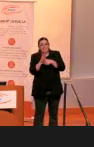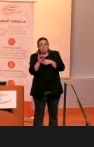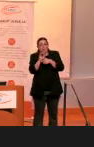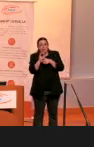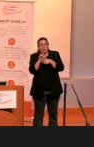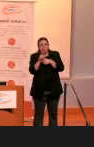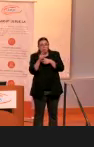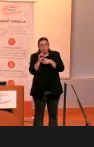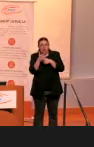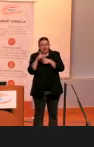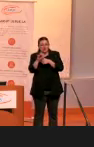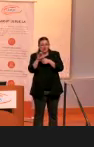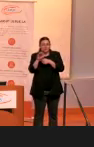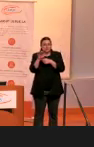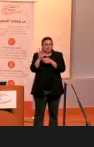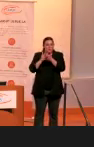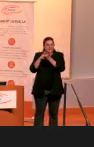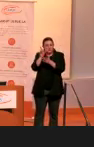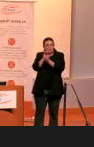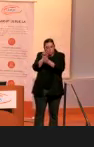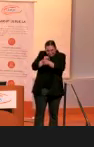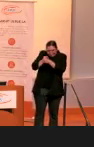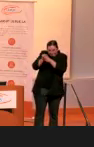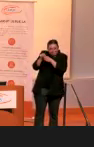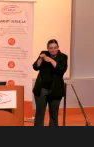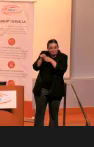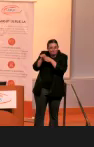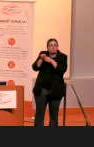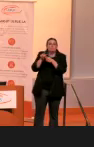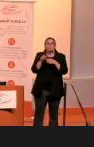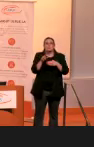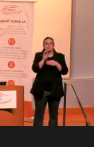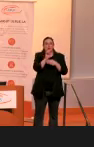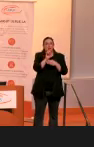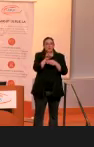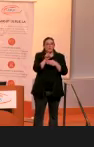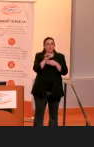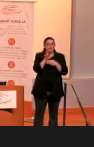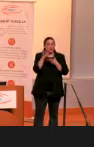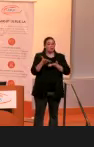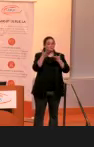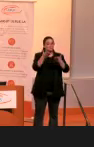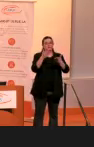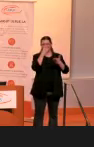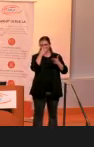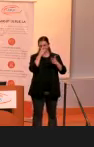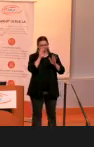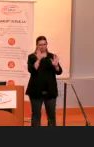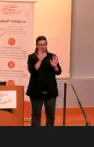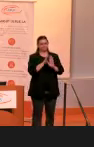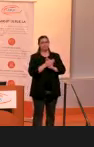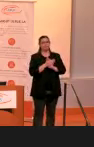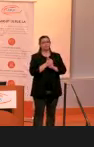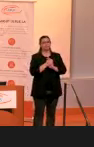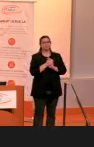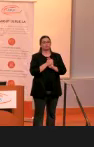interaction. So the EULAR recommendation was, let's not use the